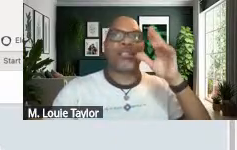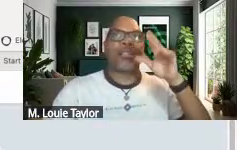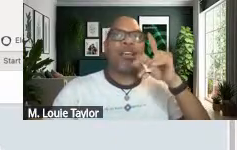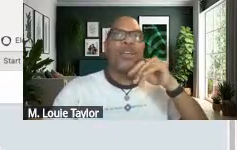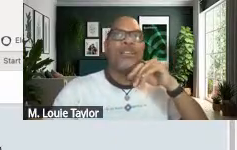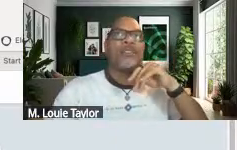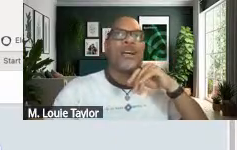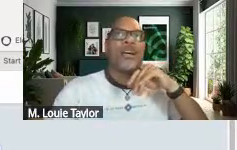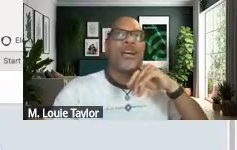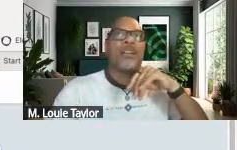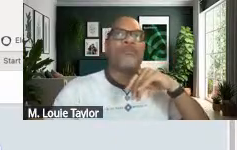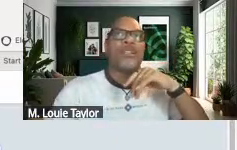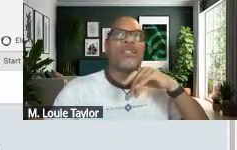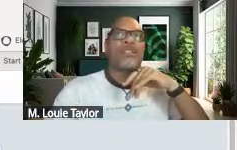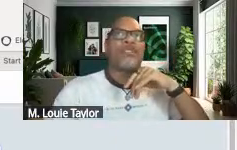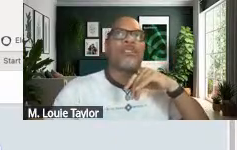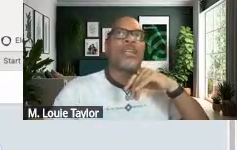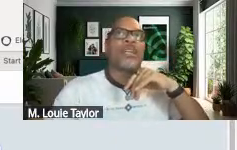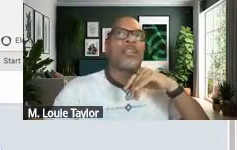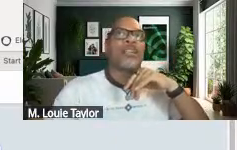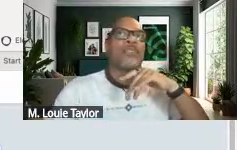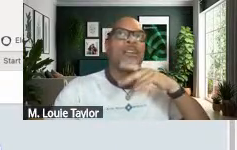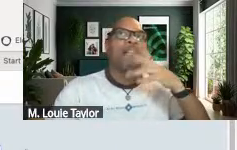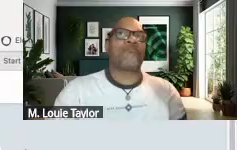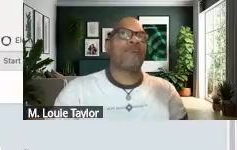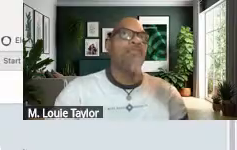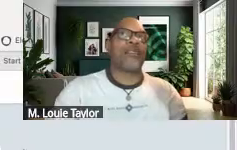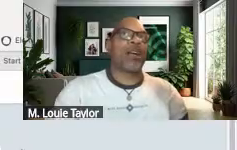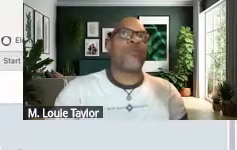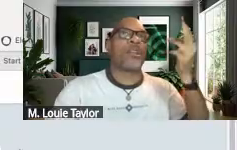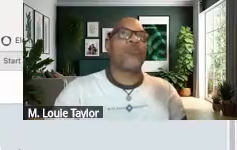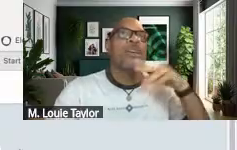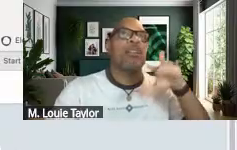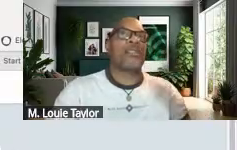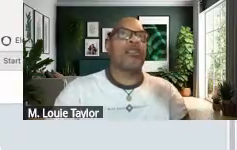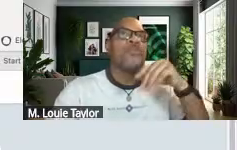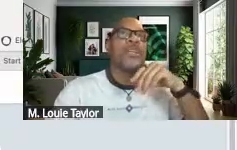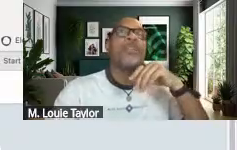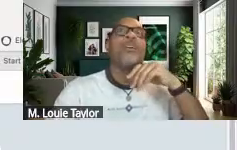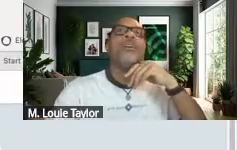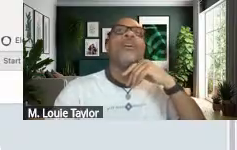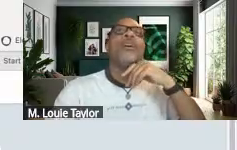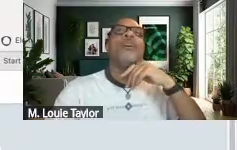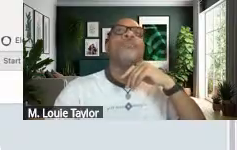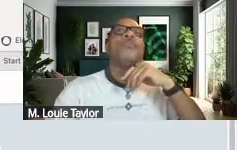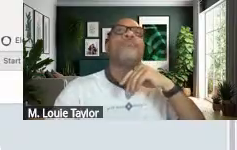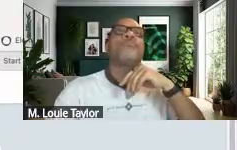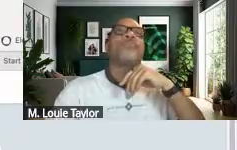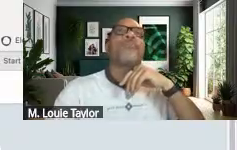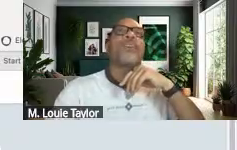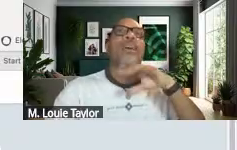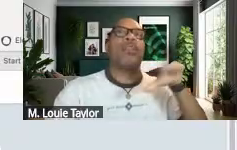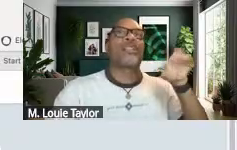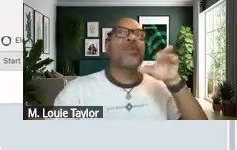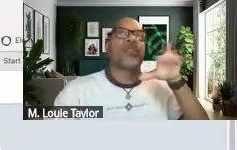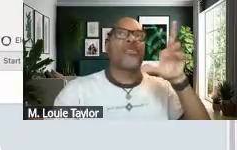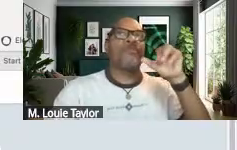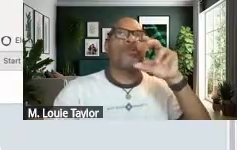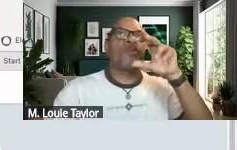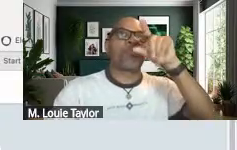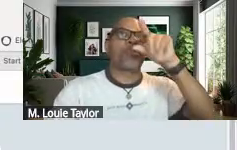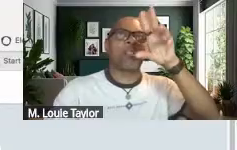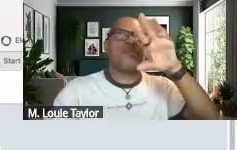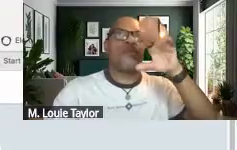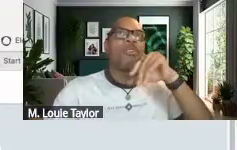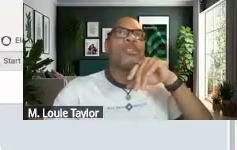It says campaigns. I don't necessarily I got one campaign. It's just the machine. And that's because of